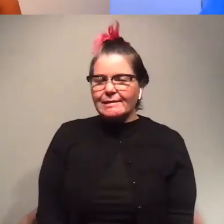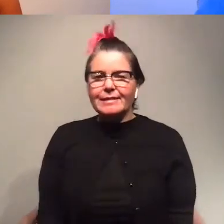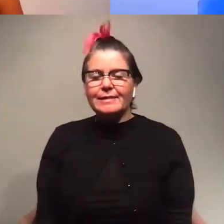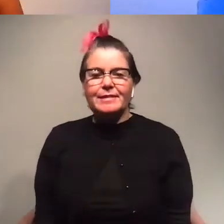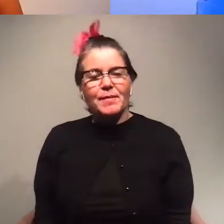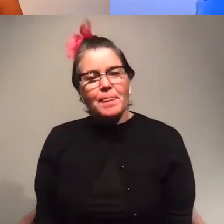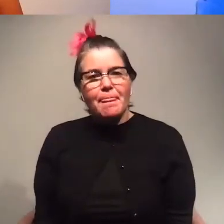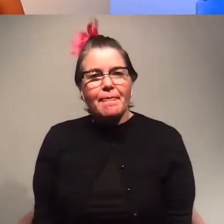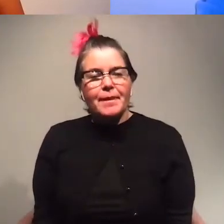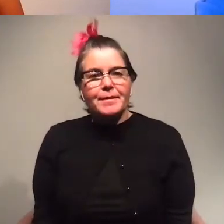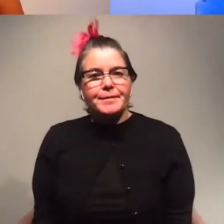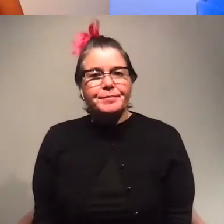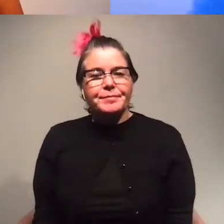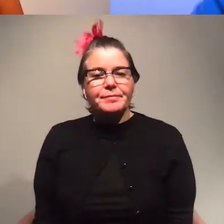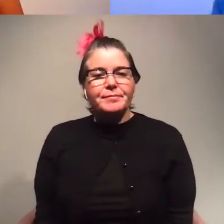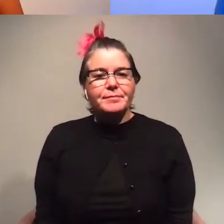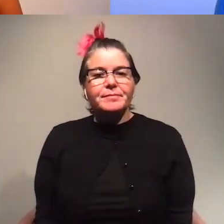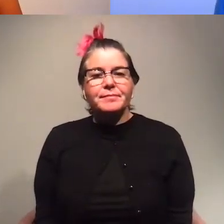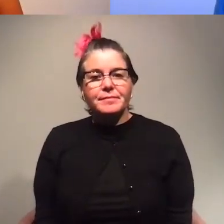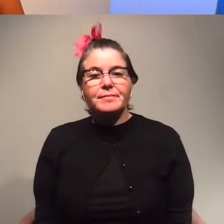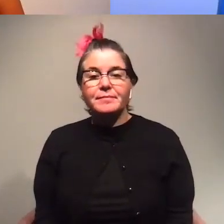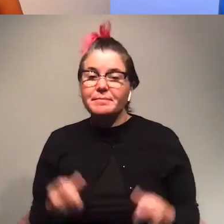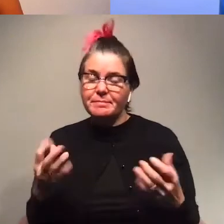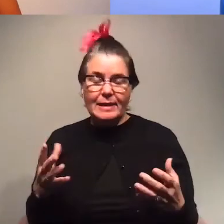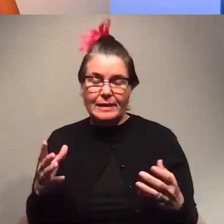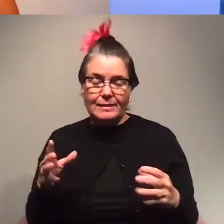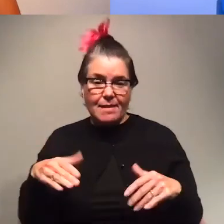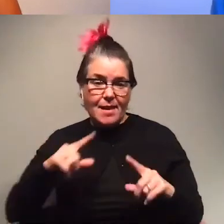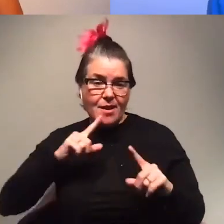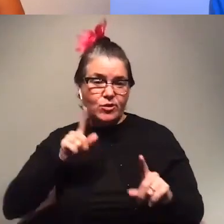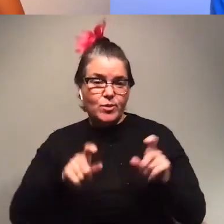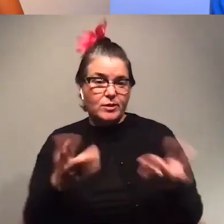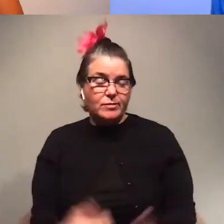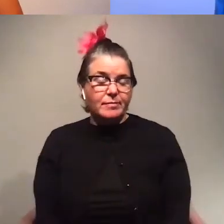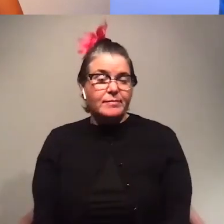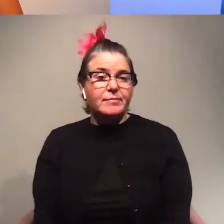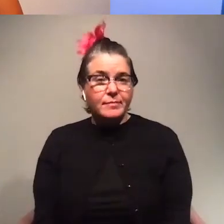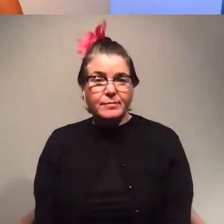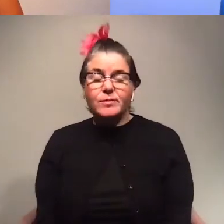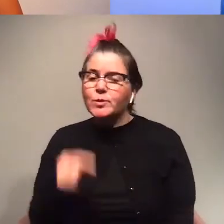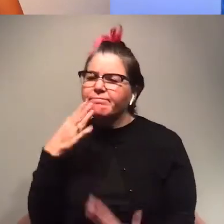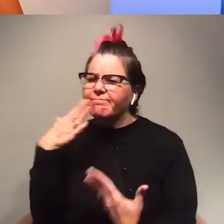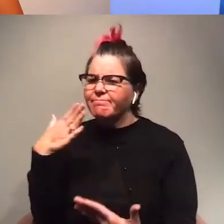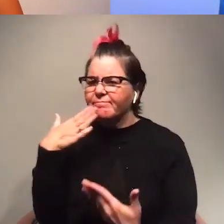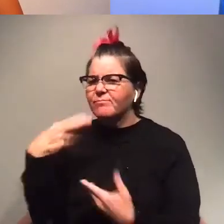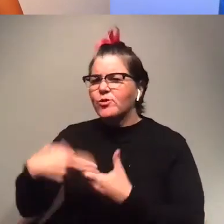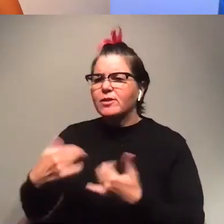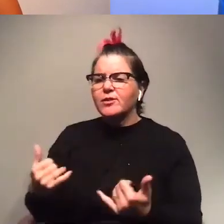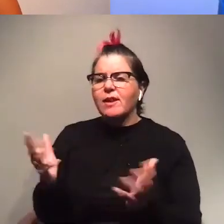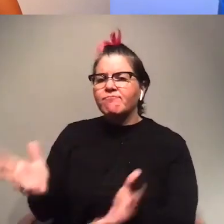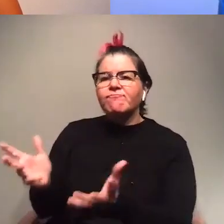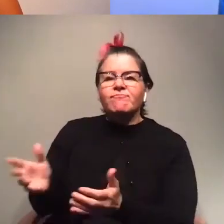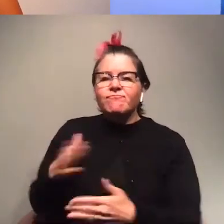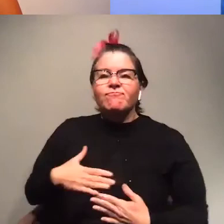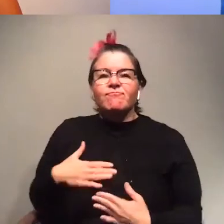Yeah. So lots of unopened questions. True. Well, yeah, really cool. Thank you so much for coming on and chatting with us